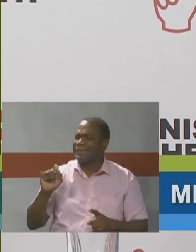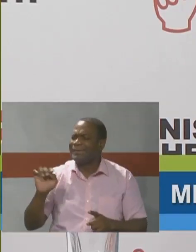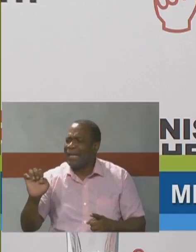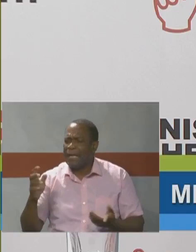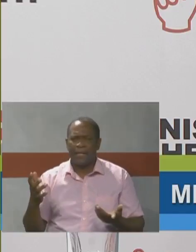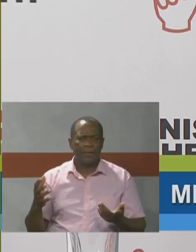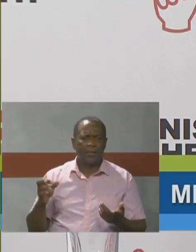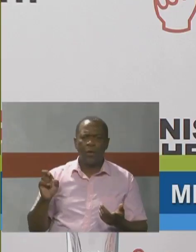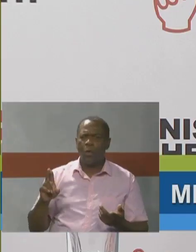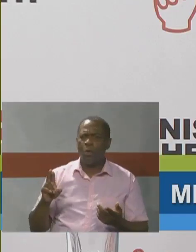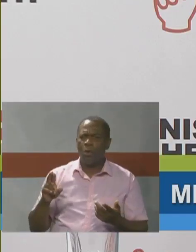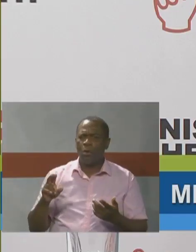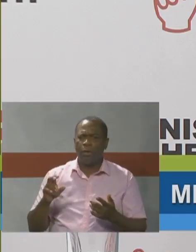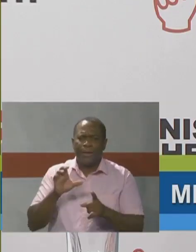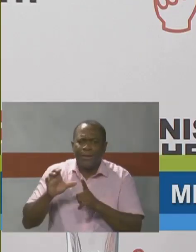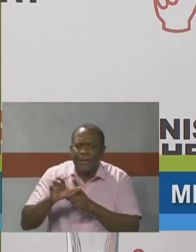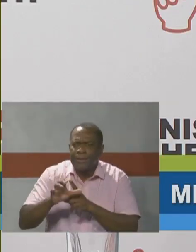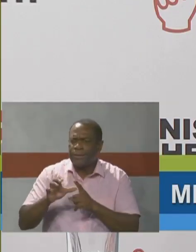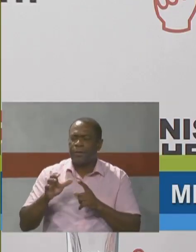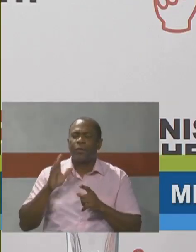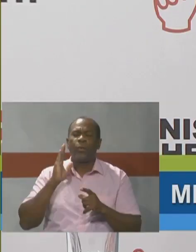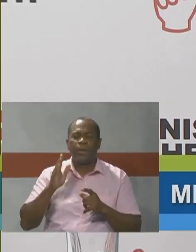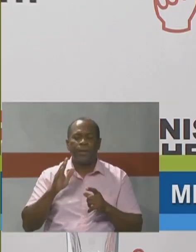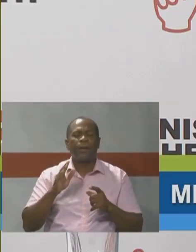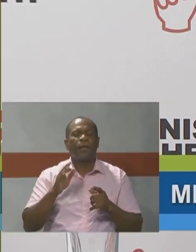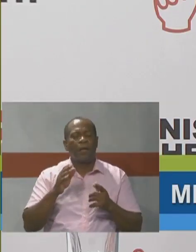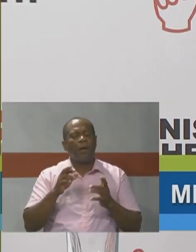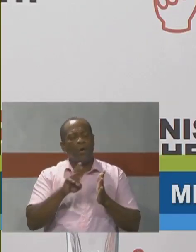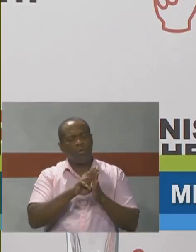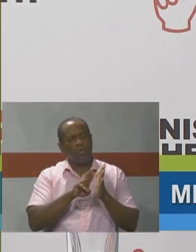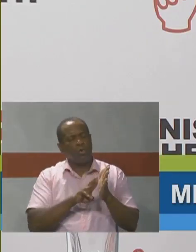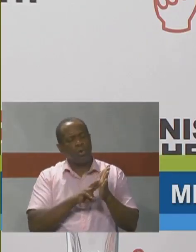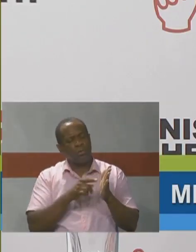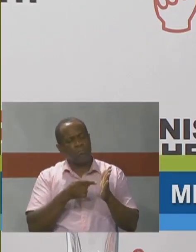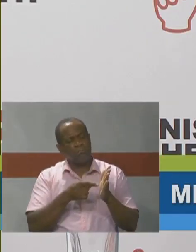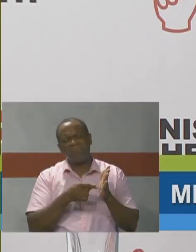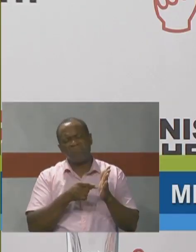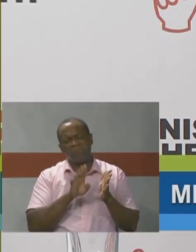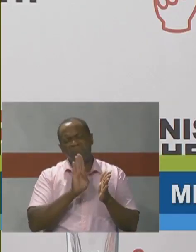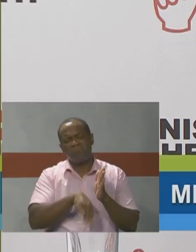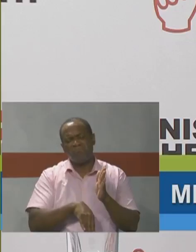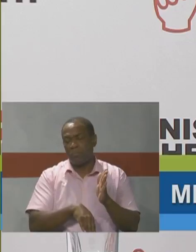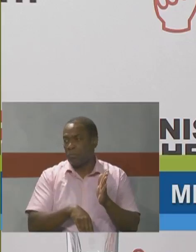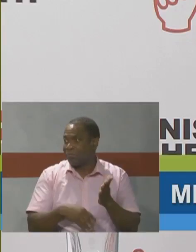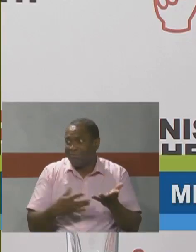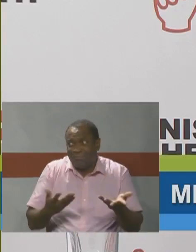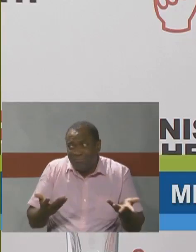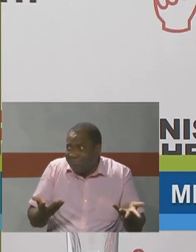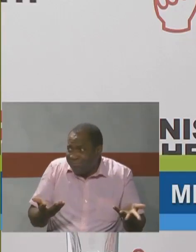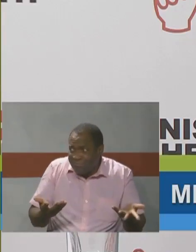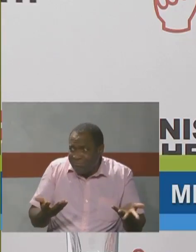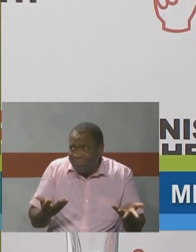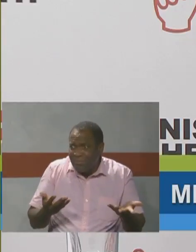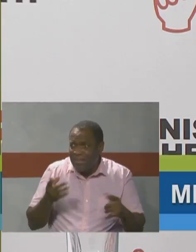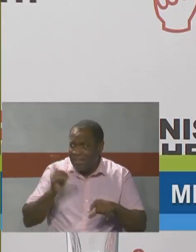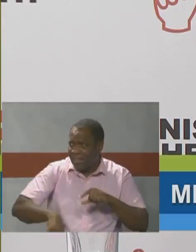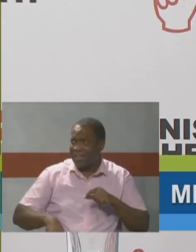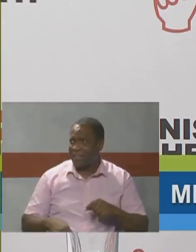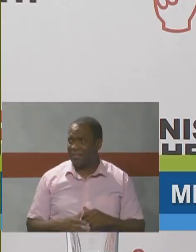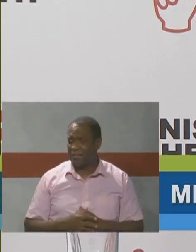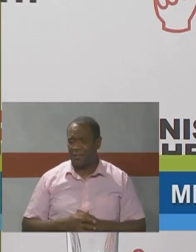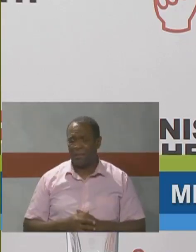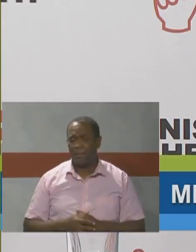measure will be rolled back. As I always alert you, we look at that point in time to the